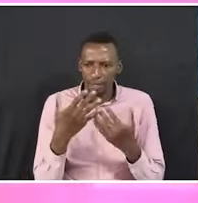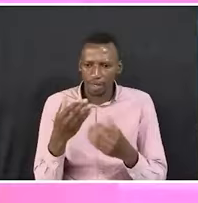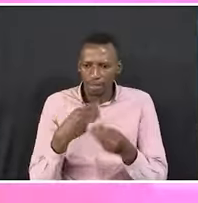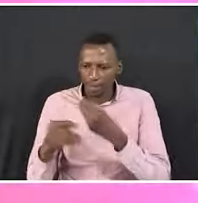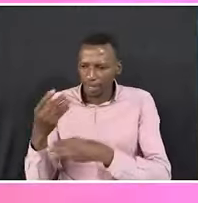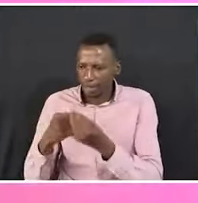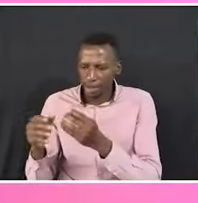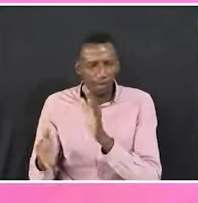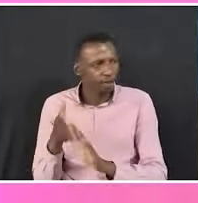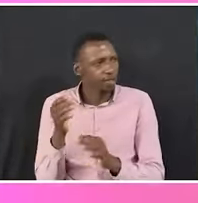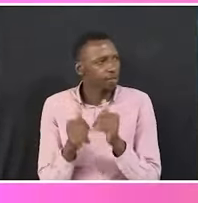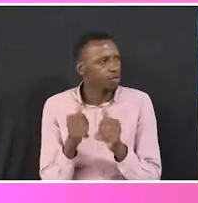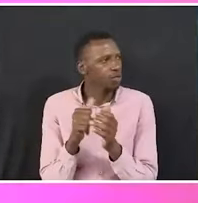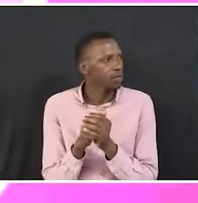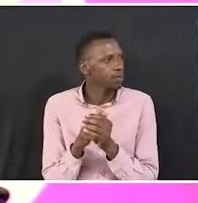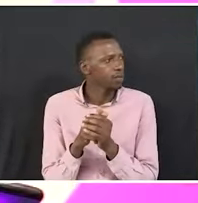Any good guess?